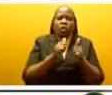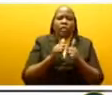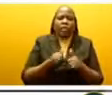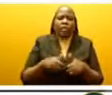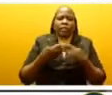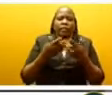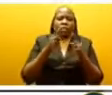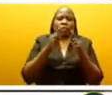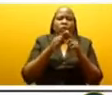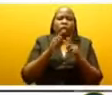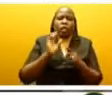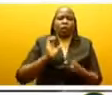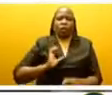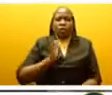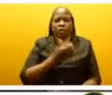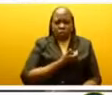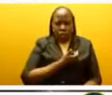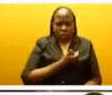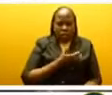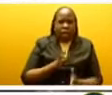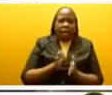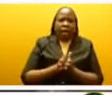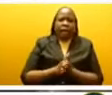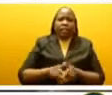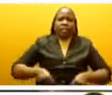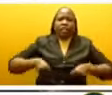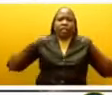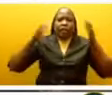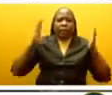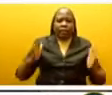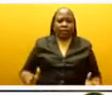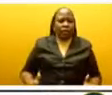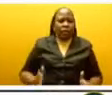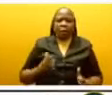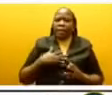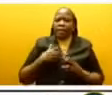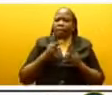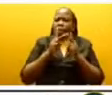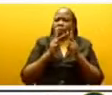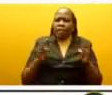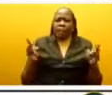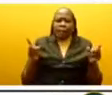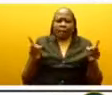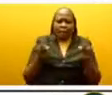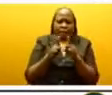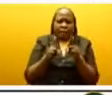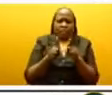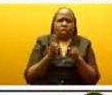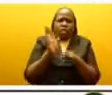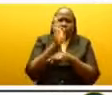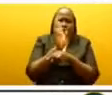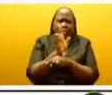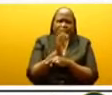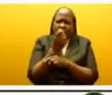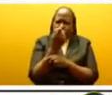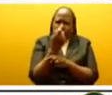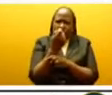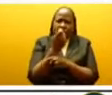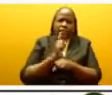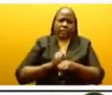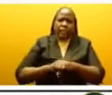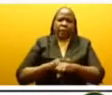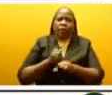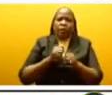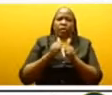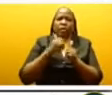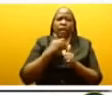and to the Chairman. I will be as brief as possible, noting the little time that I have, and I hope that